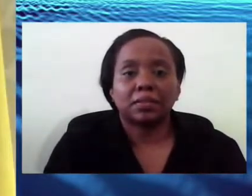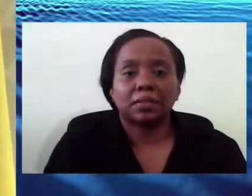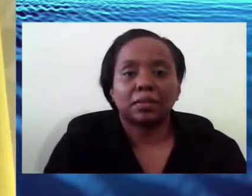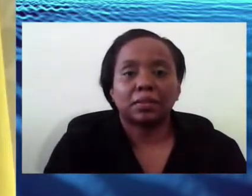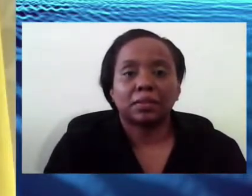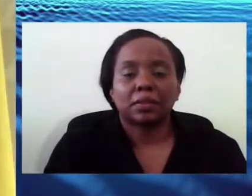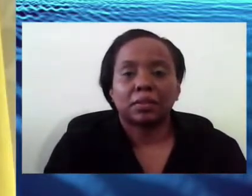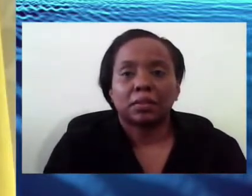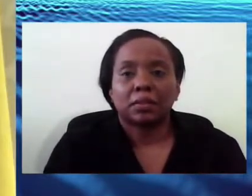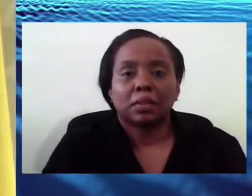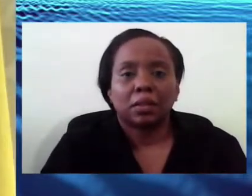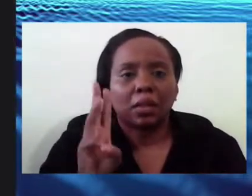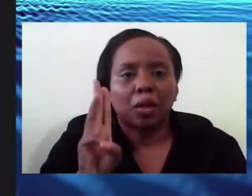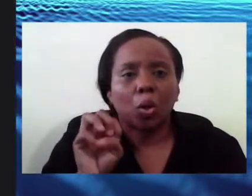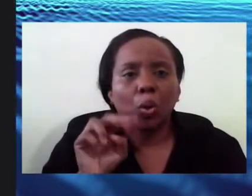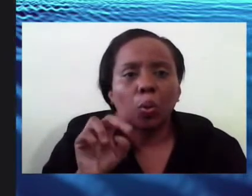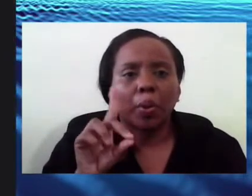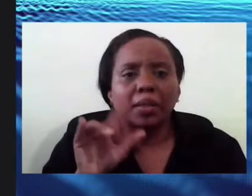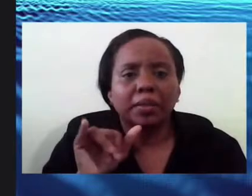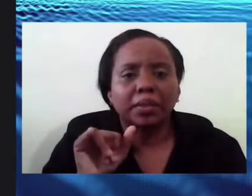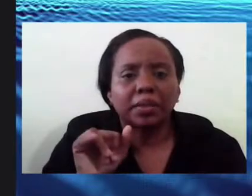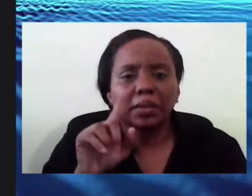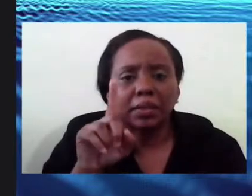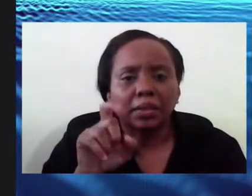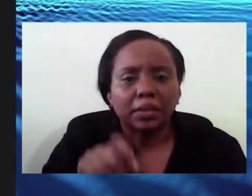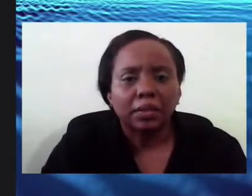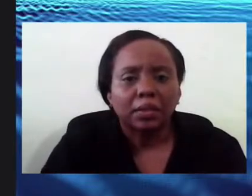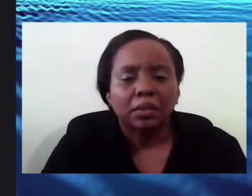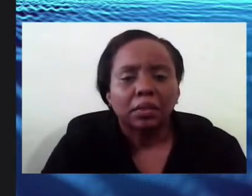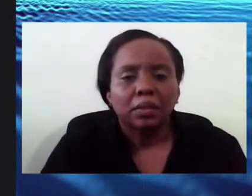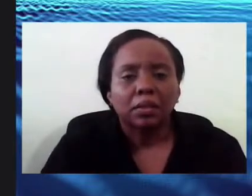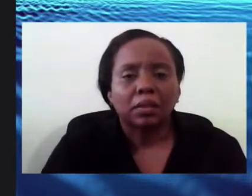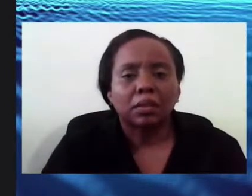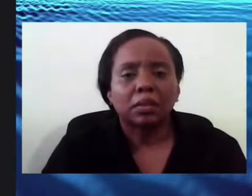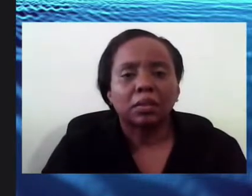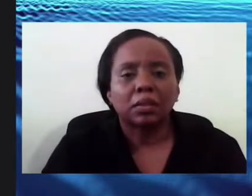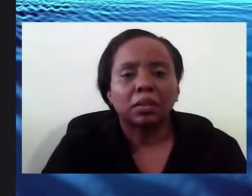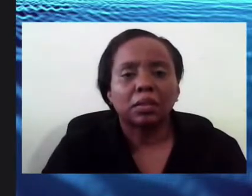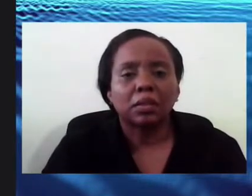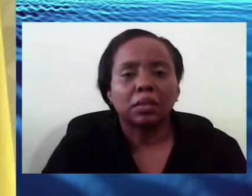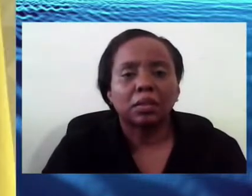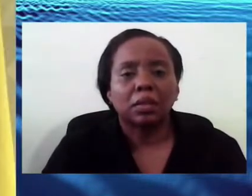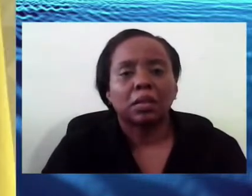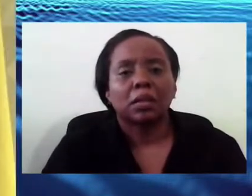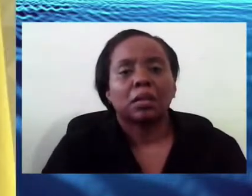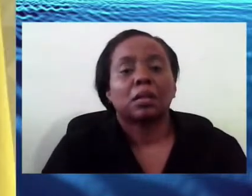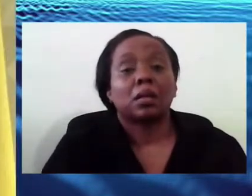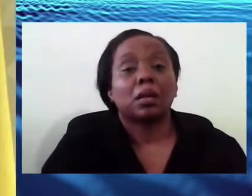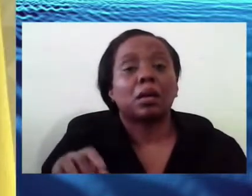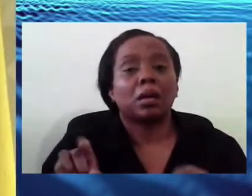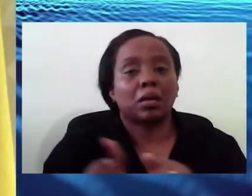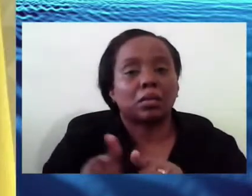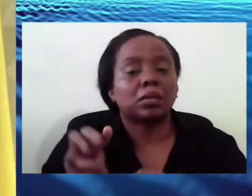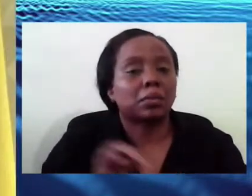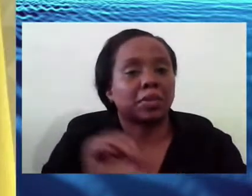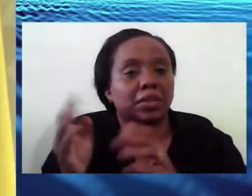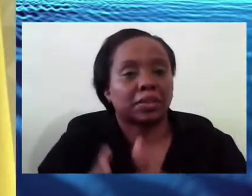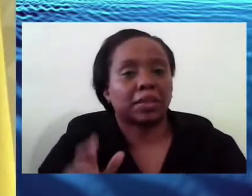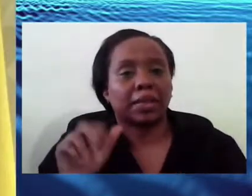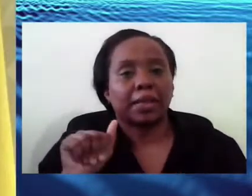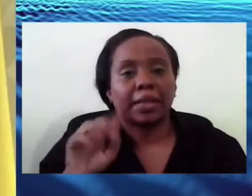Wendy, I believe you had a question. Yes, this one is for Mr. Abrams as well. It was mentioned